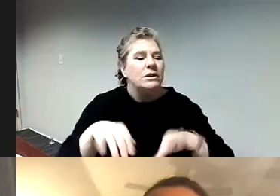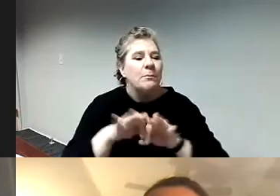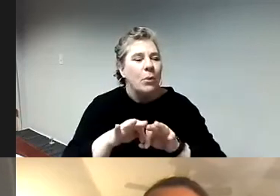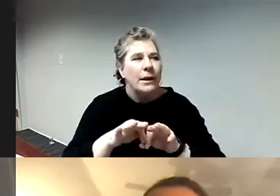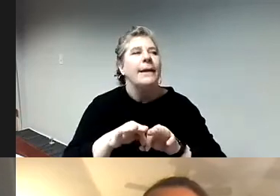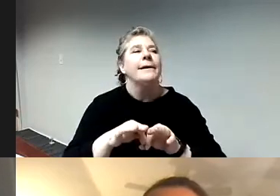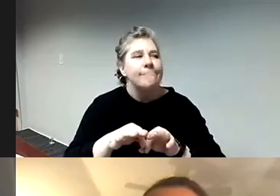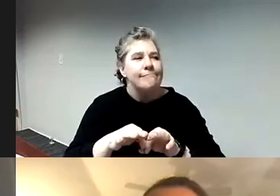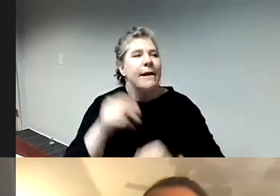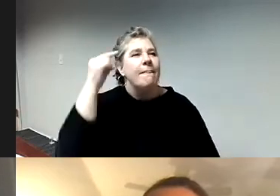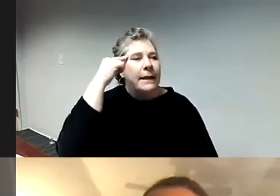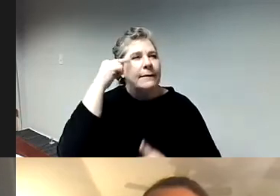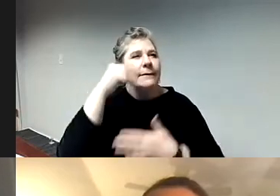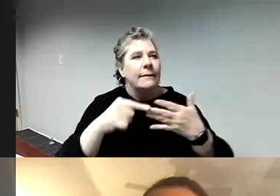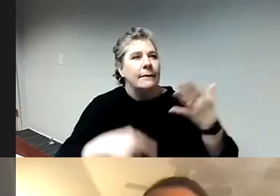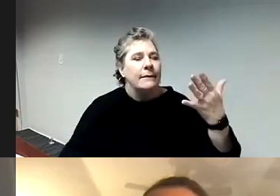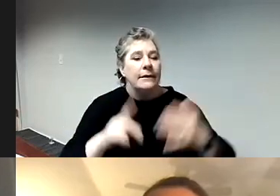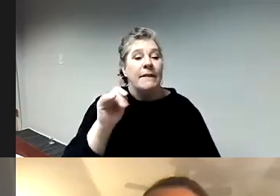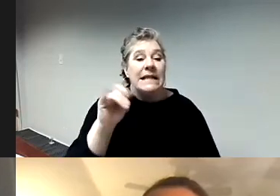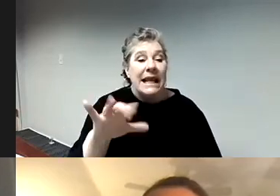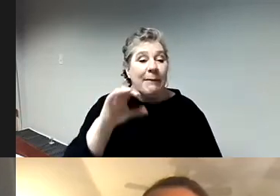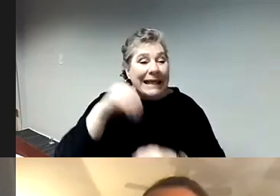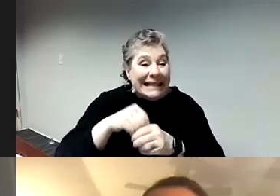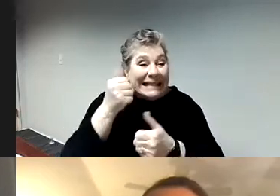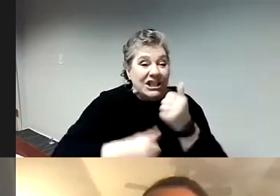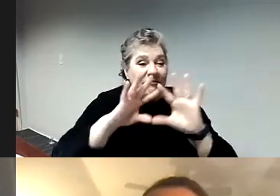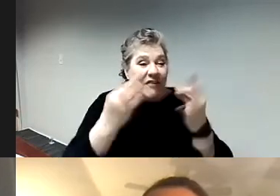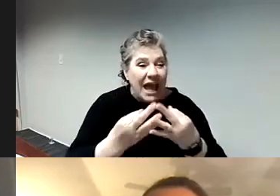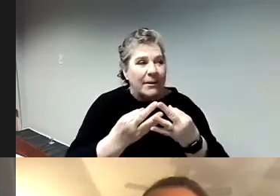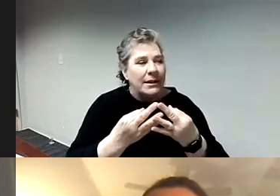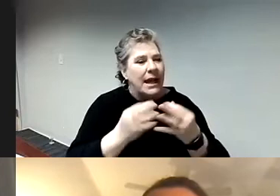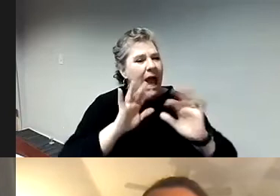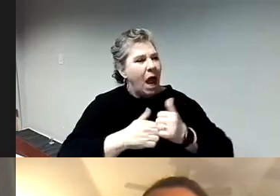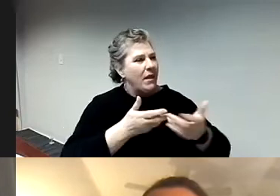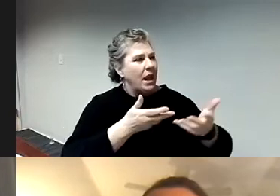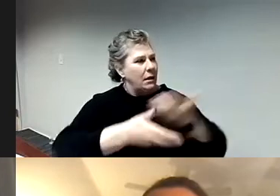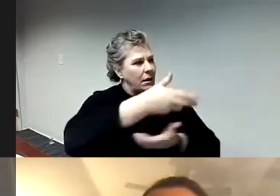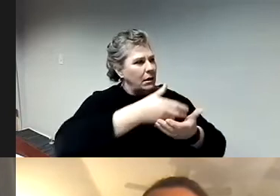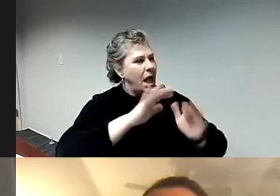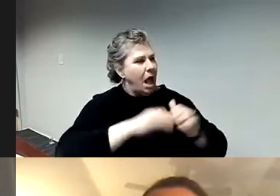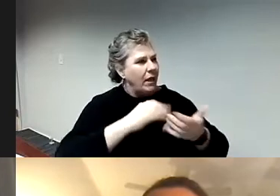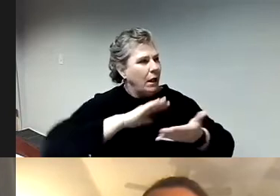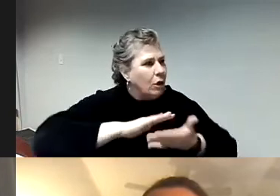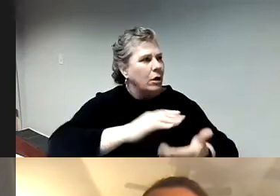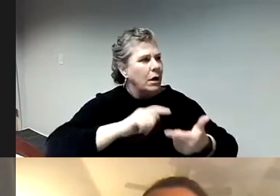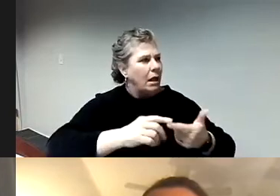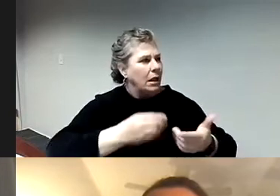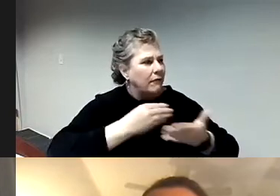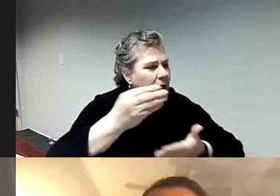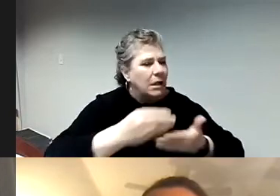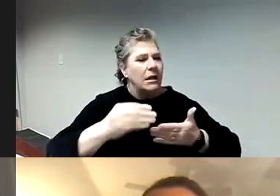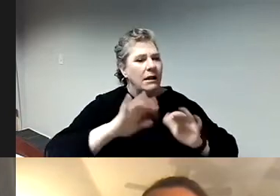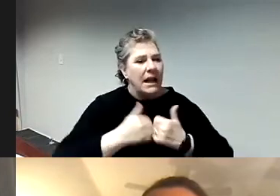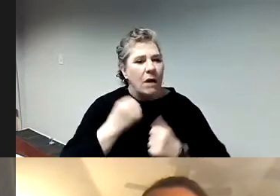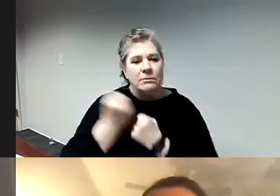like think about the specific dynamics within each family and how those then might feed into or help prop